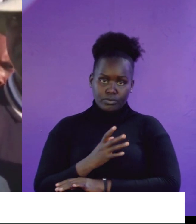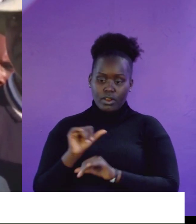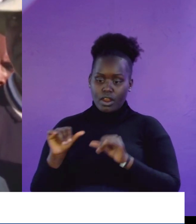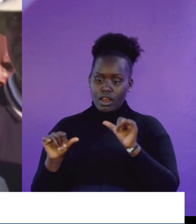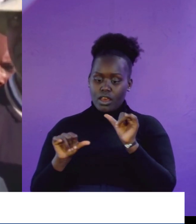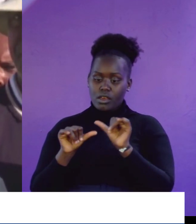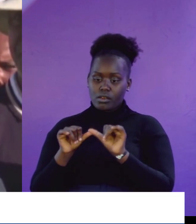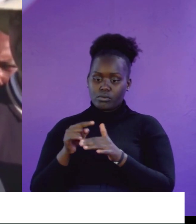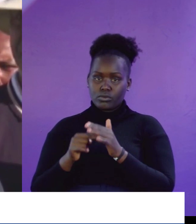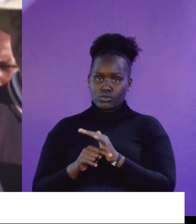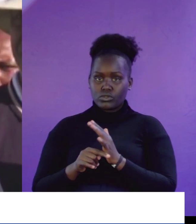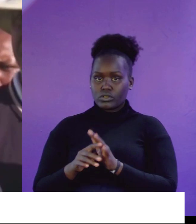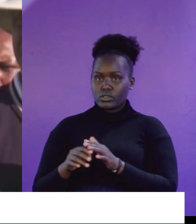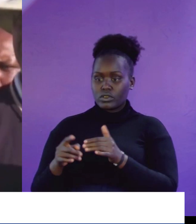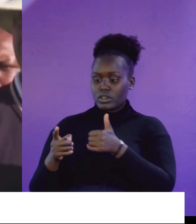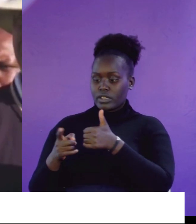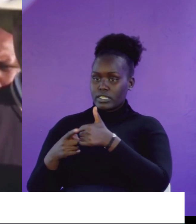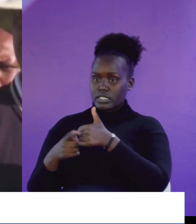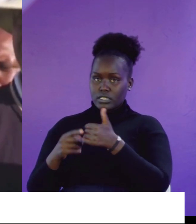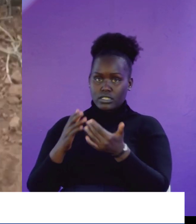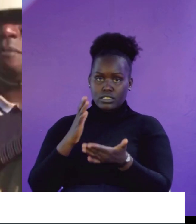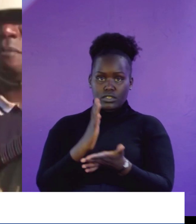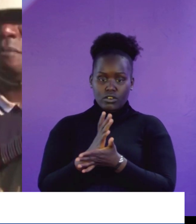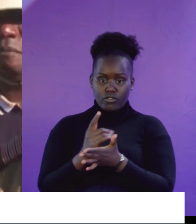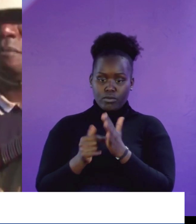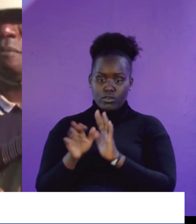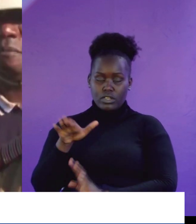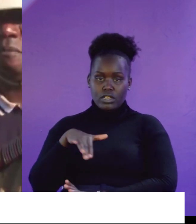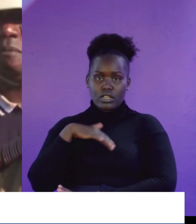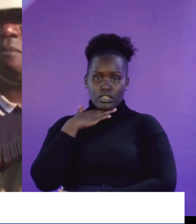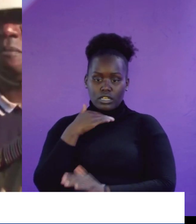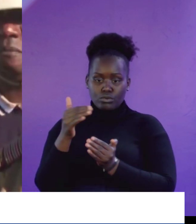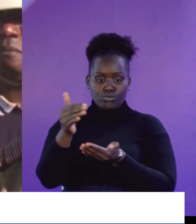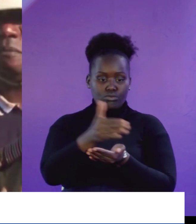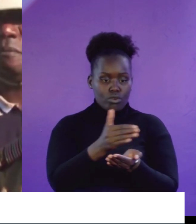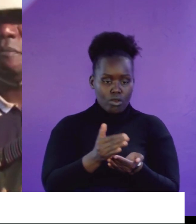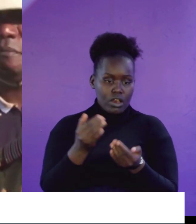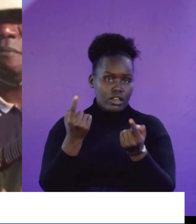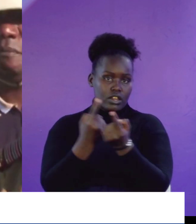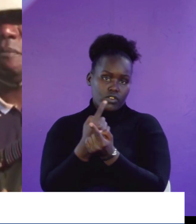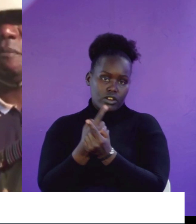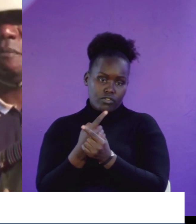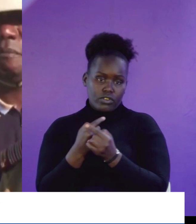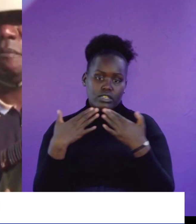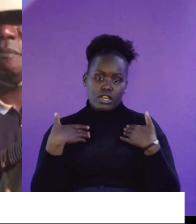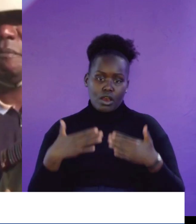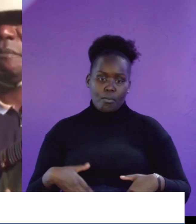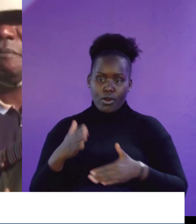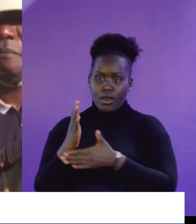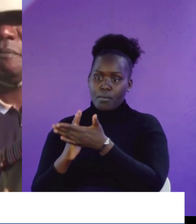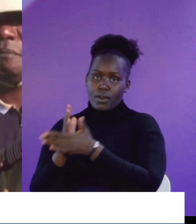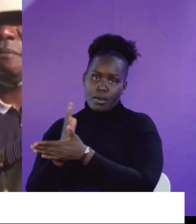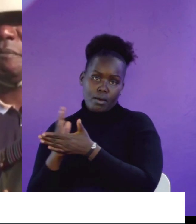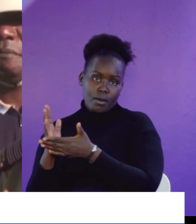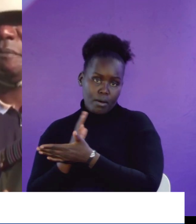about 6 confirmed deaths. So collected many body parts scattered around the perimeters of